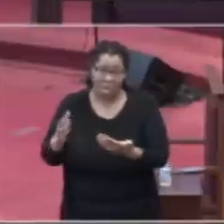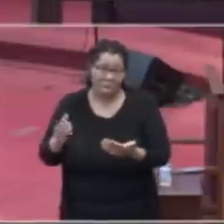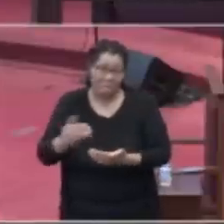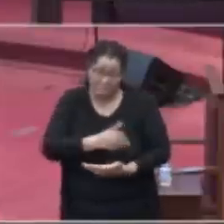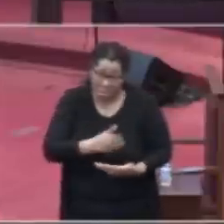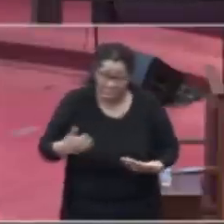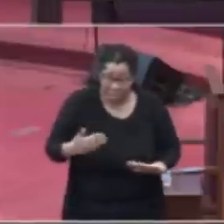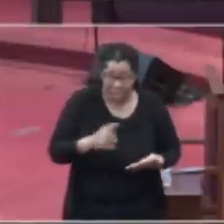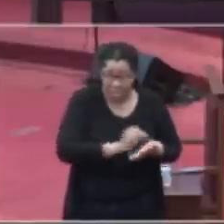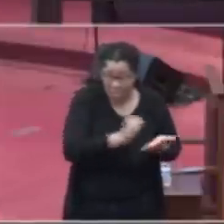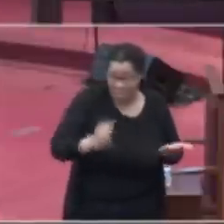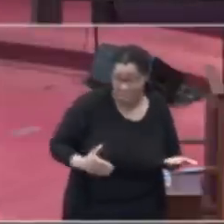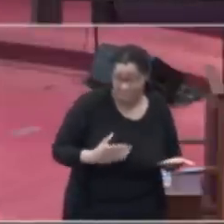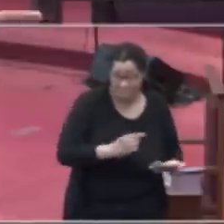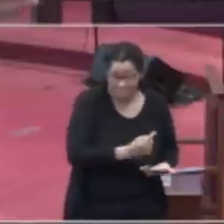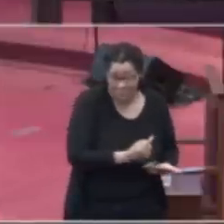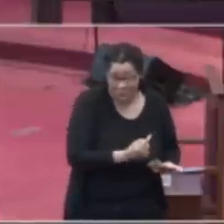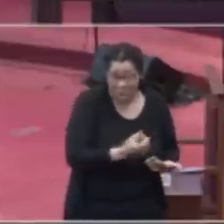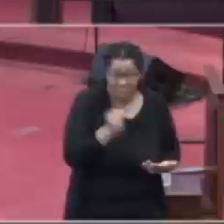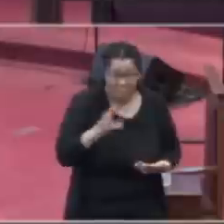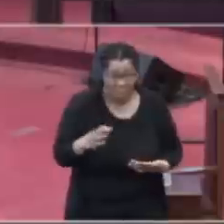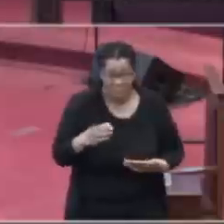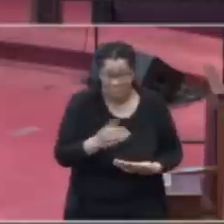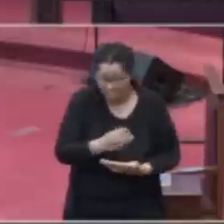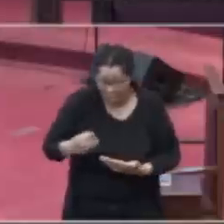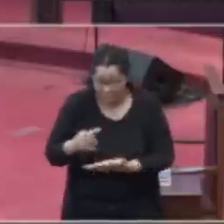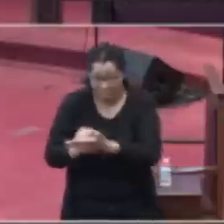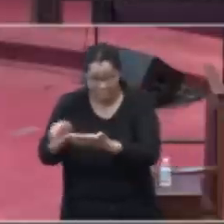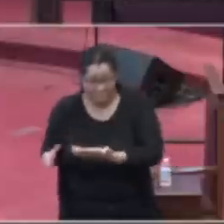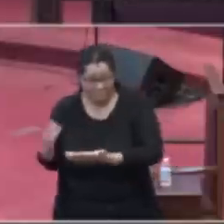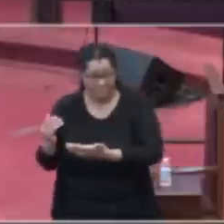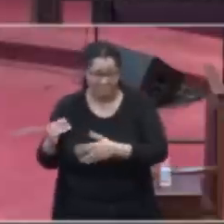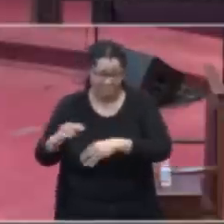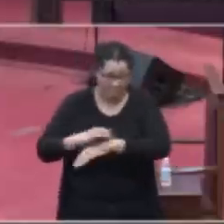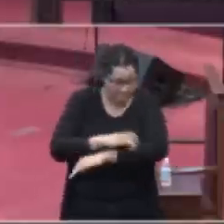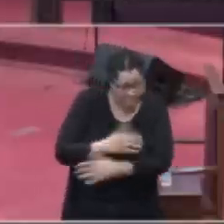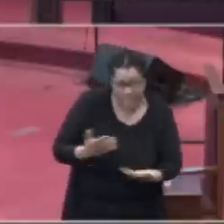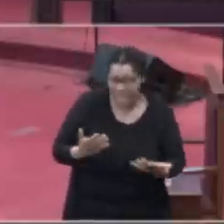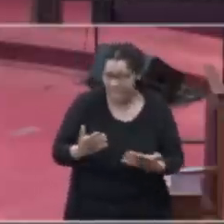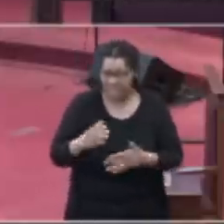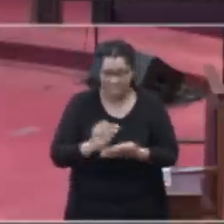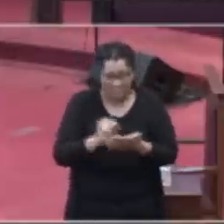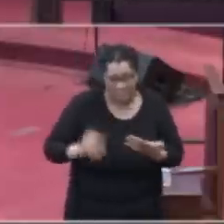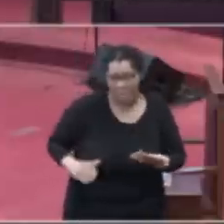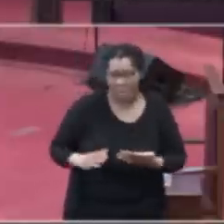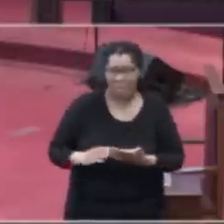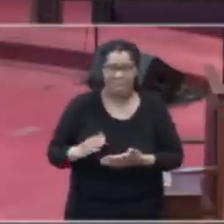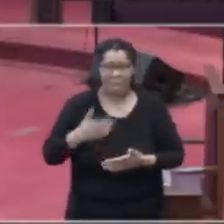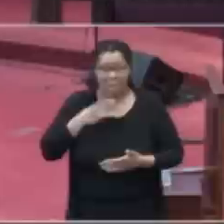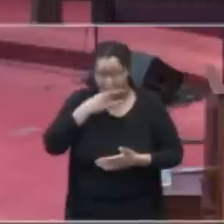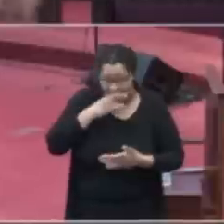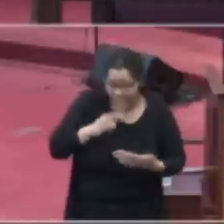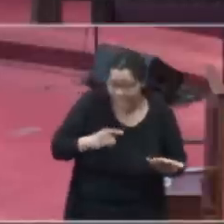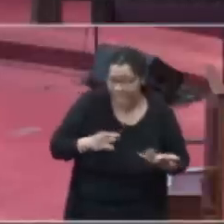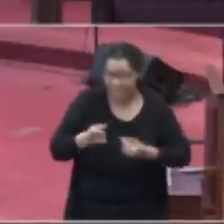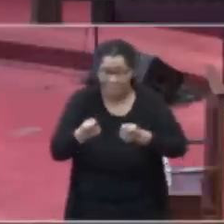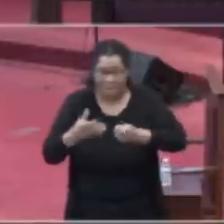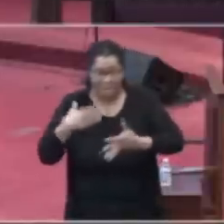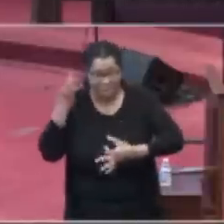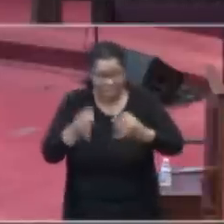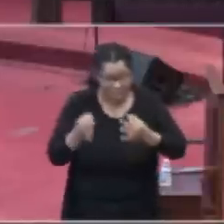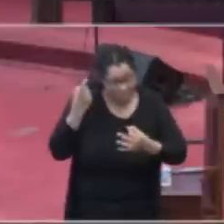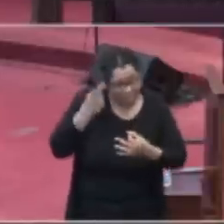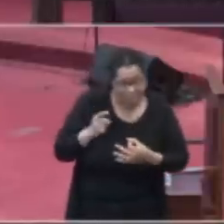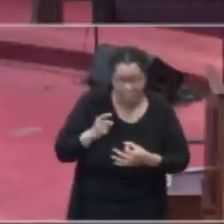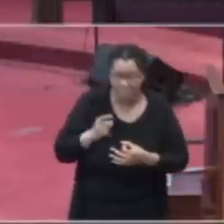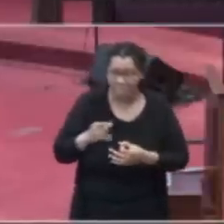me if they take both? How do I handle my kids and the decisions that are going to have to drastically be made in order to turn